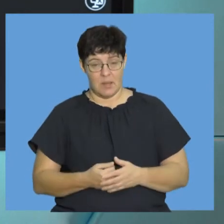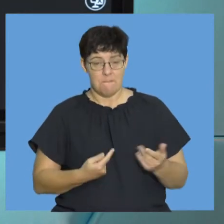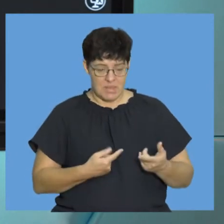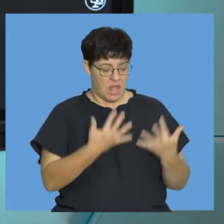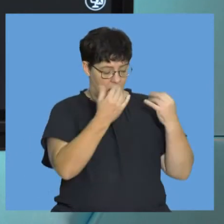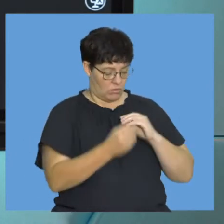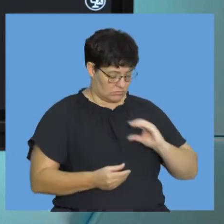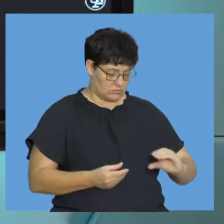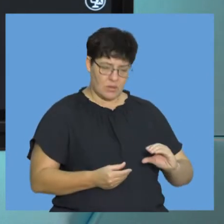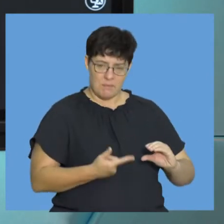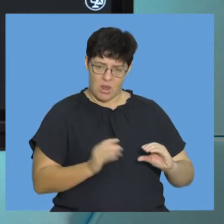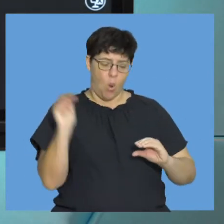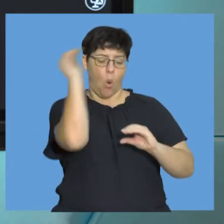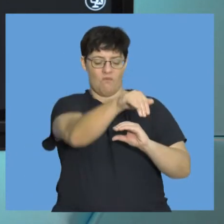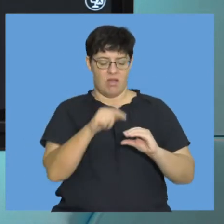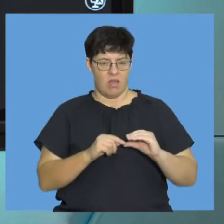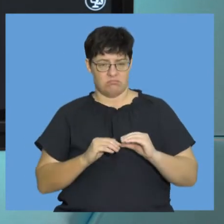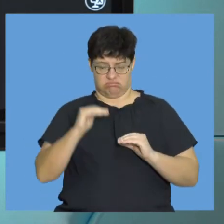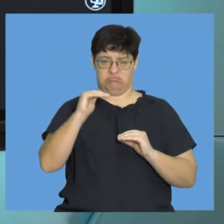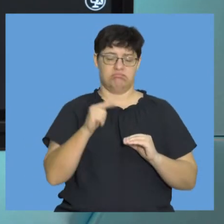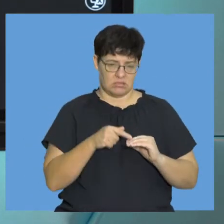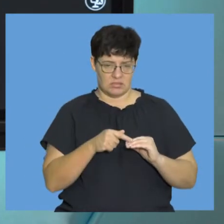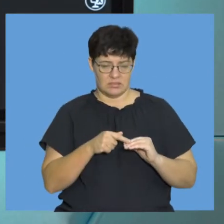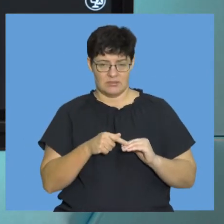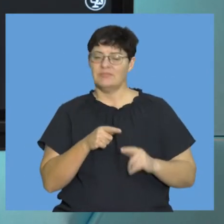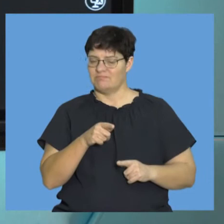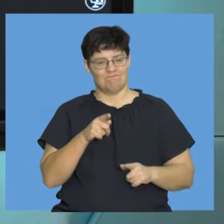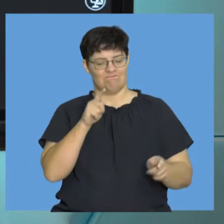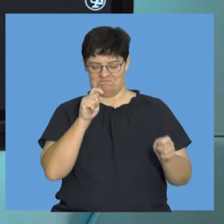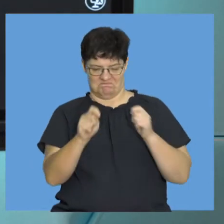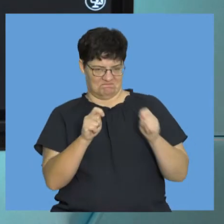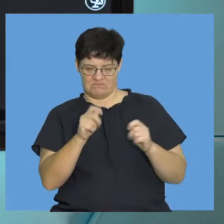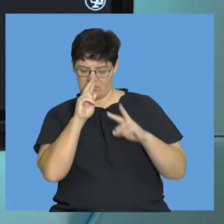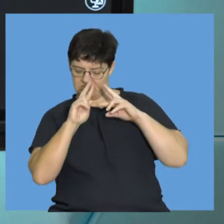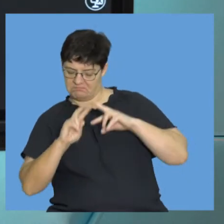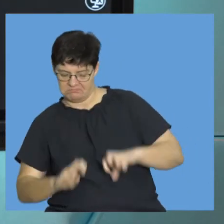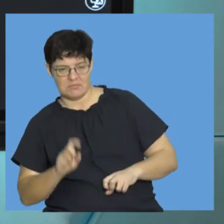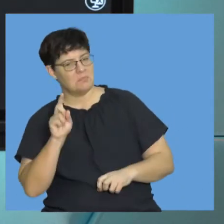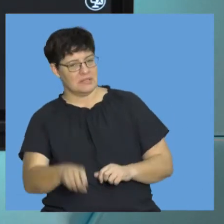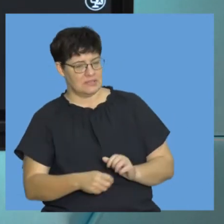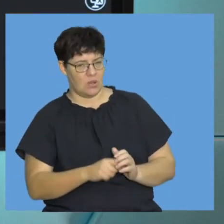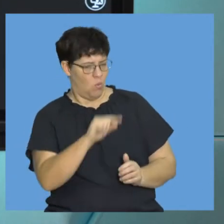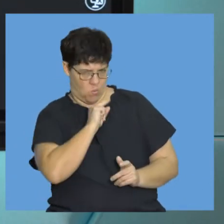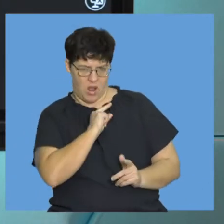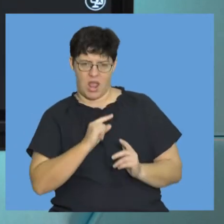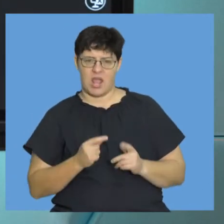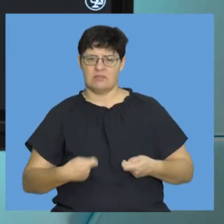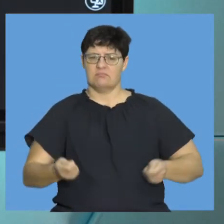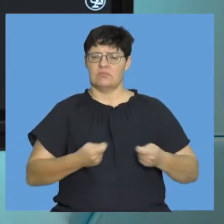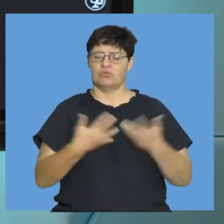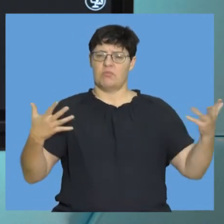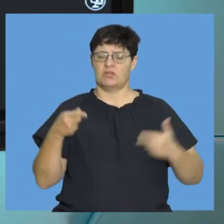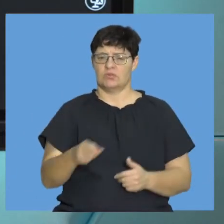spent more than you allocated for, then definitely it needs some kind of inspection, some kind